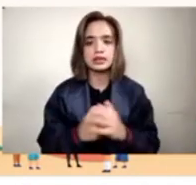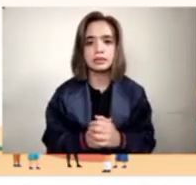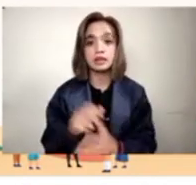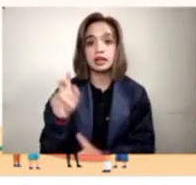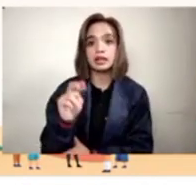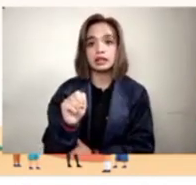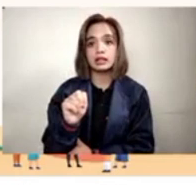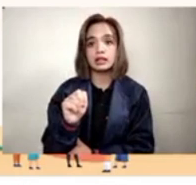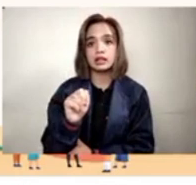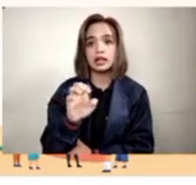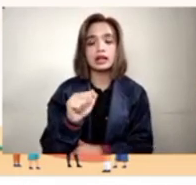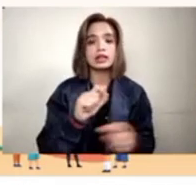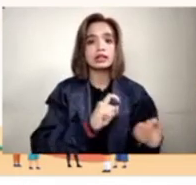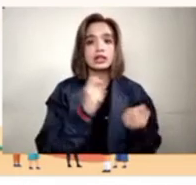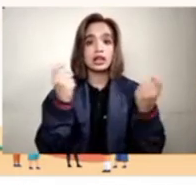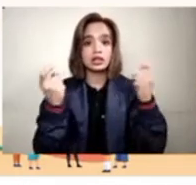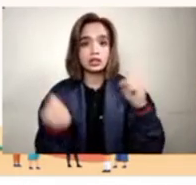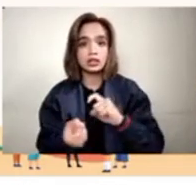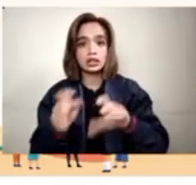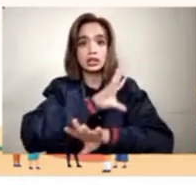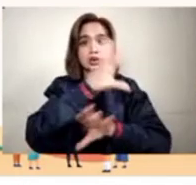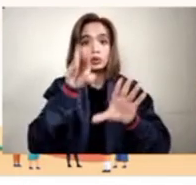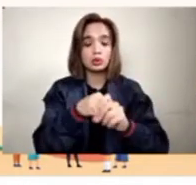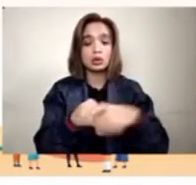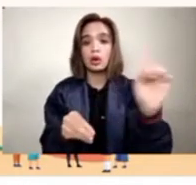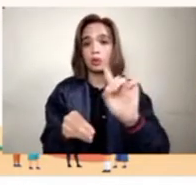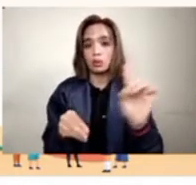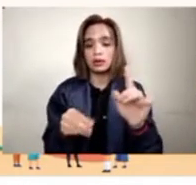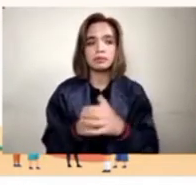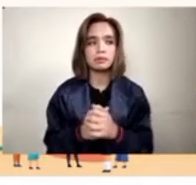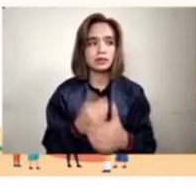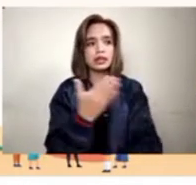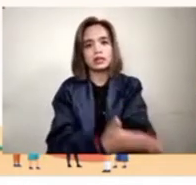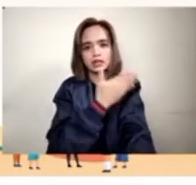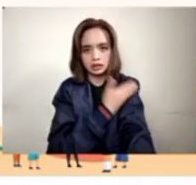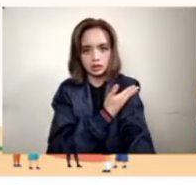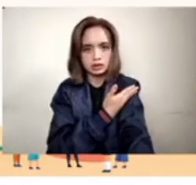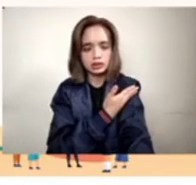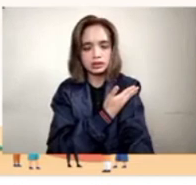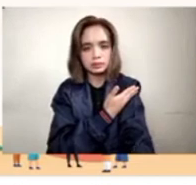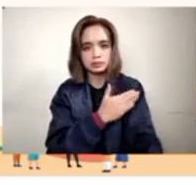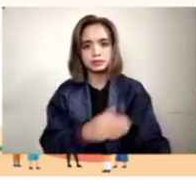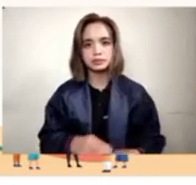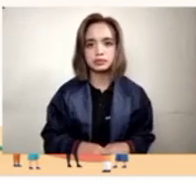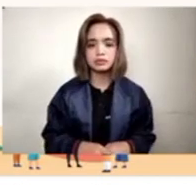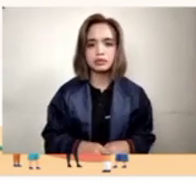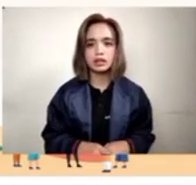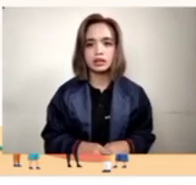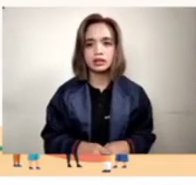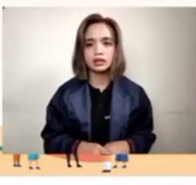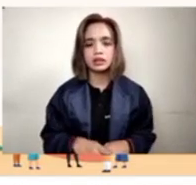leaders. The transformation of NAEP involves the upgrade and expansion of